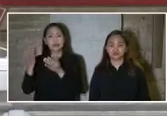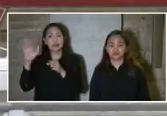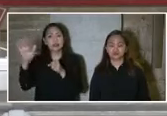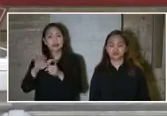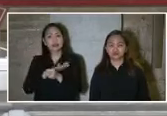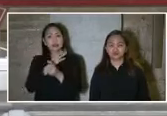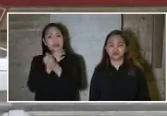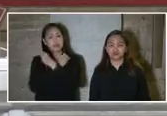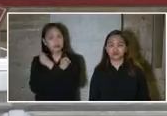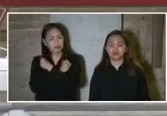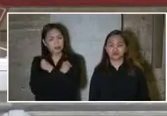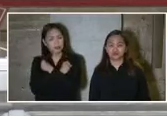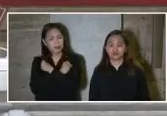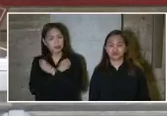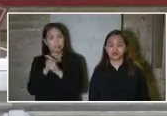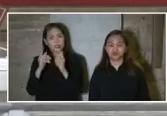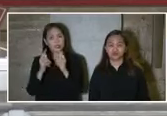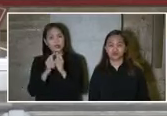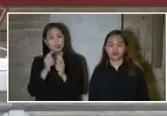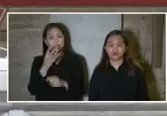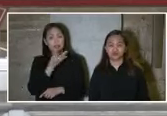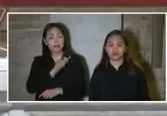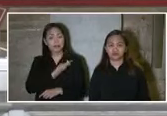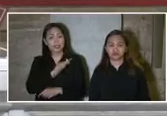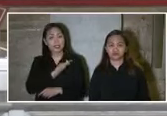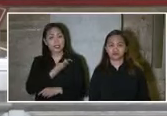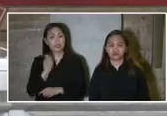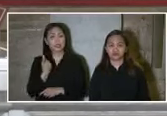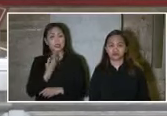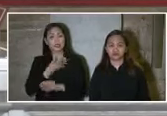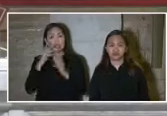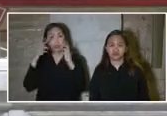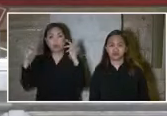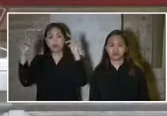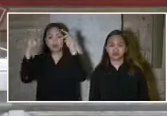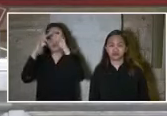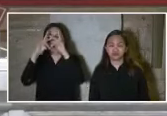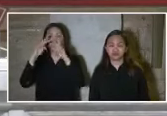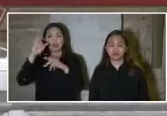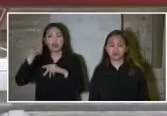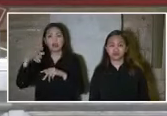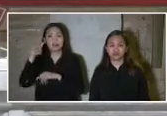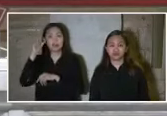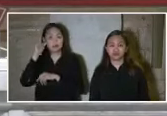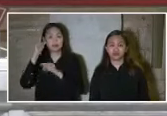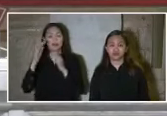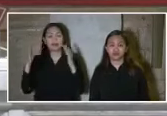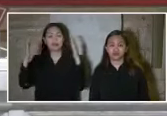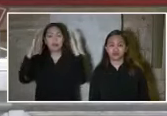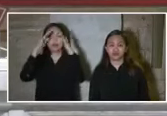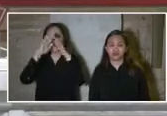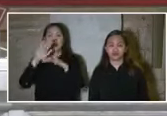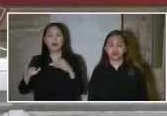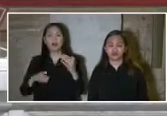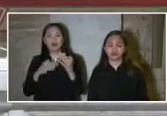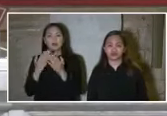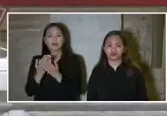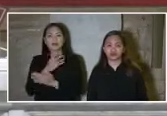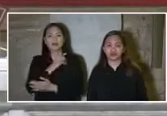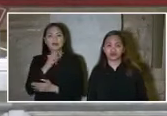of charity, together with Francis, our Pope, and Jose, our Bishop, and all the clergy.